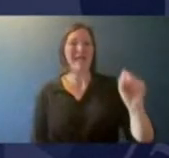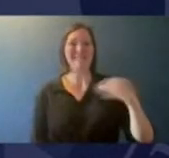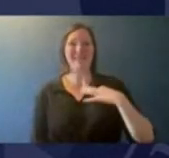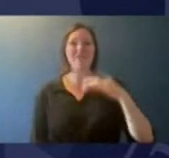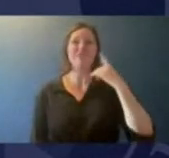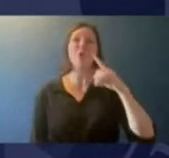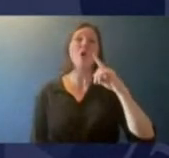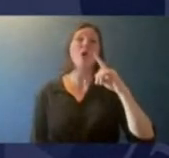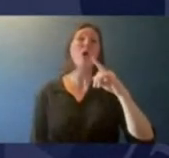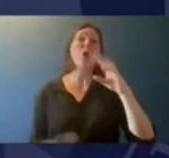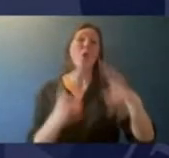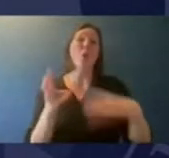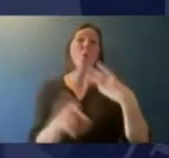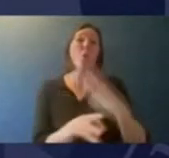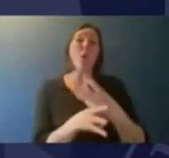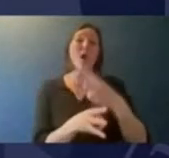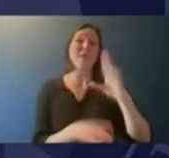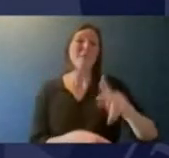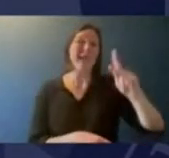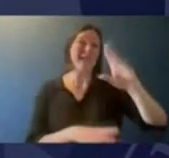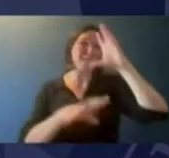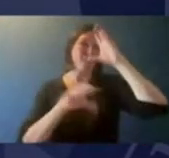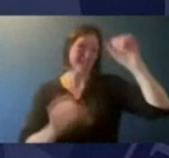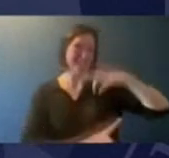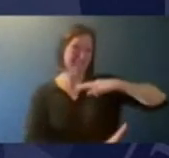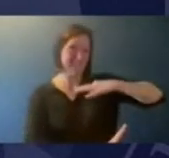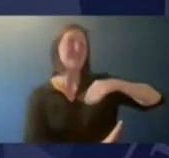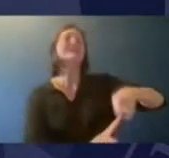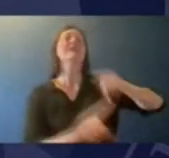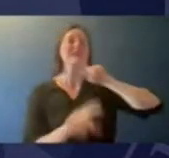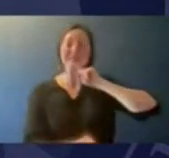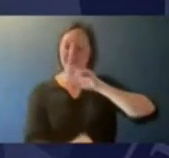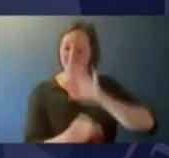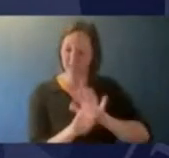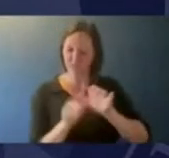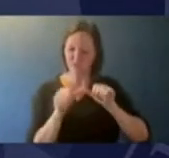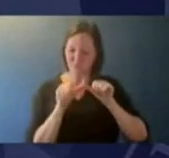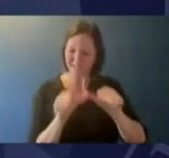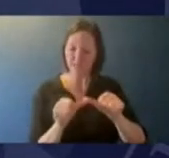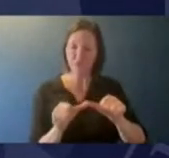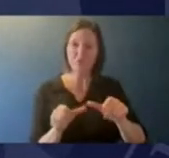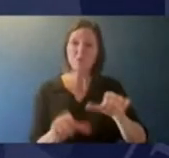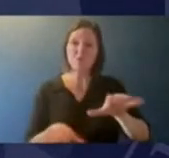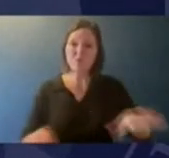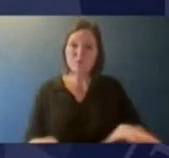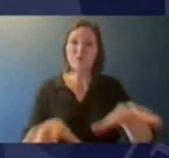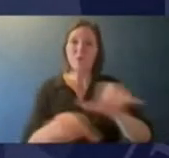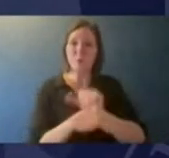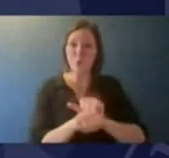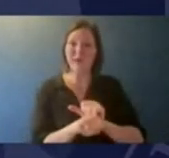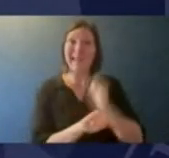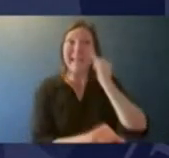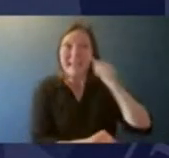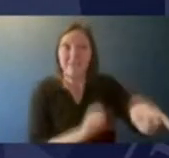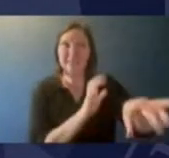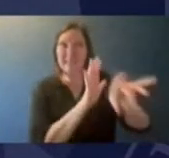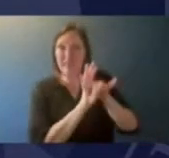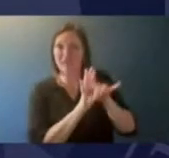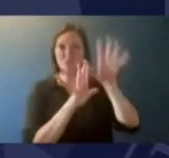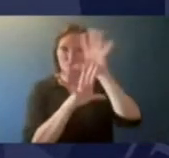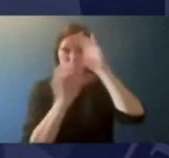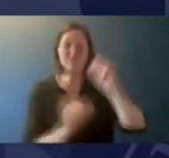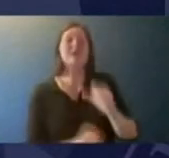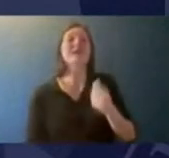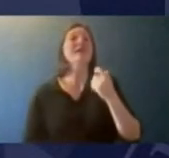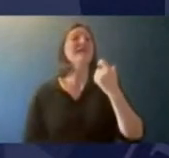Bank president, is committed to continuing this work if he's selected. He has recently returned from